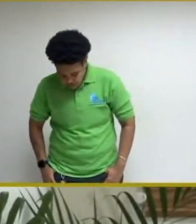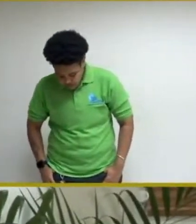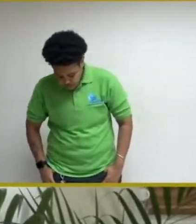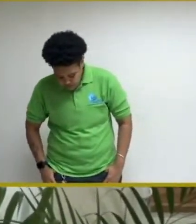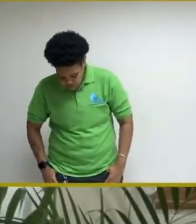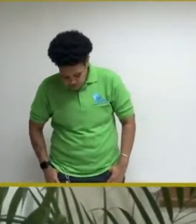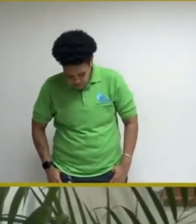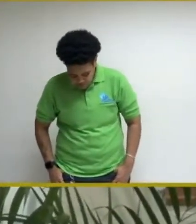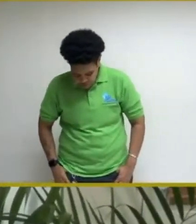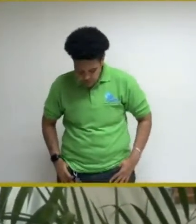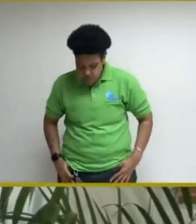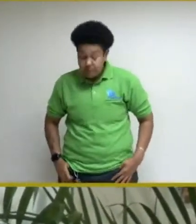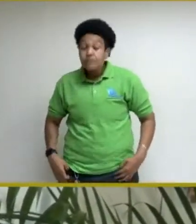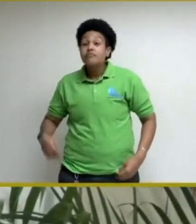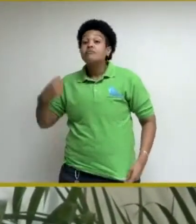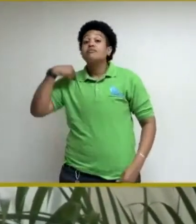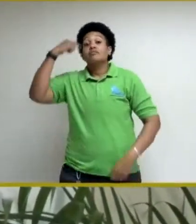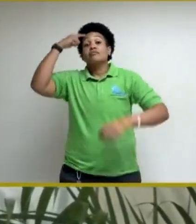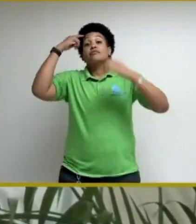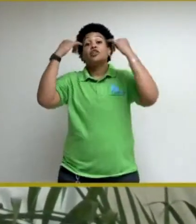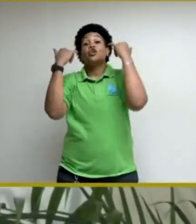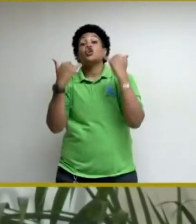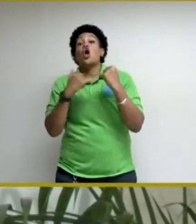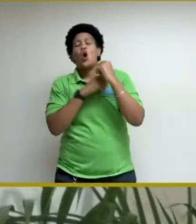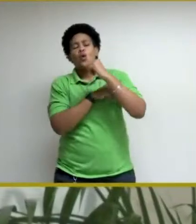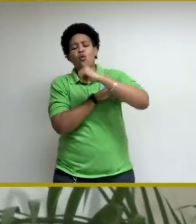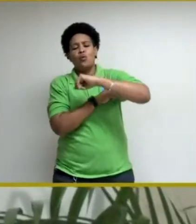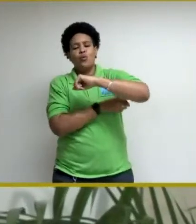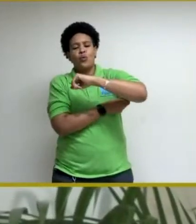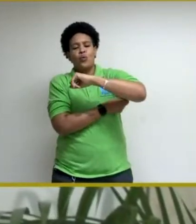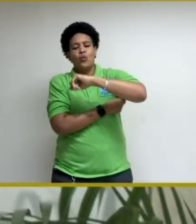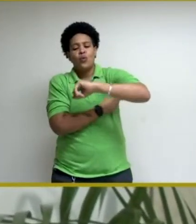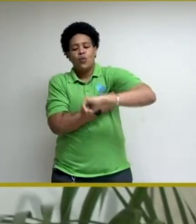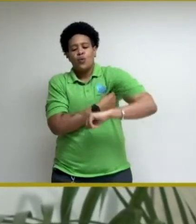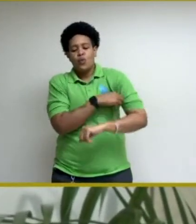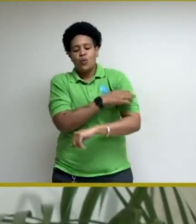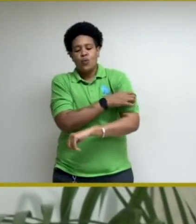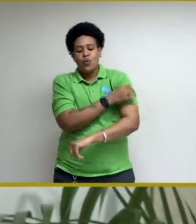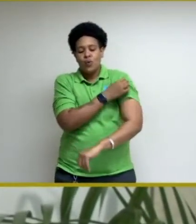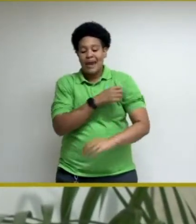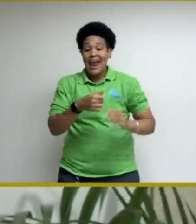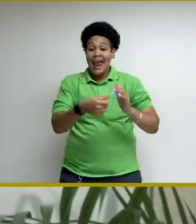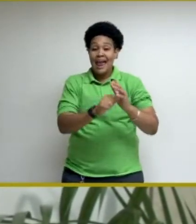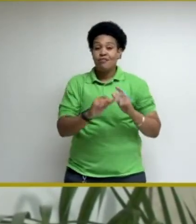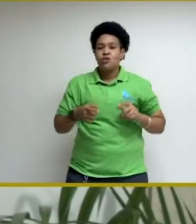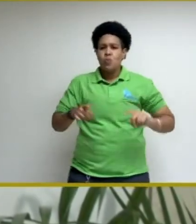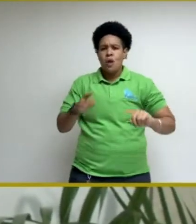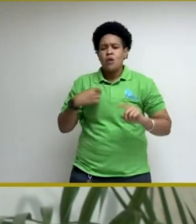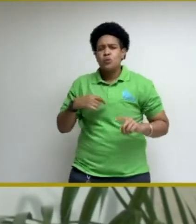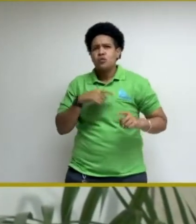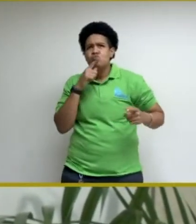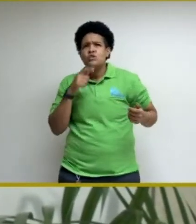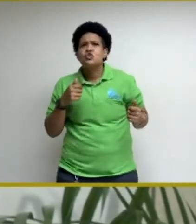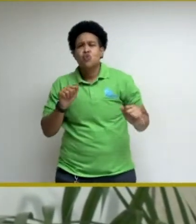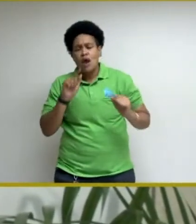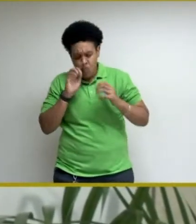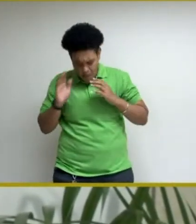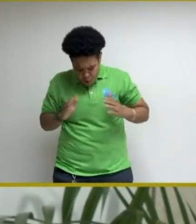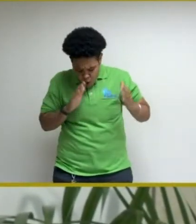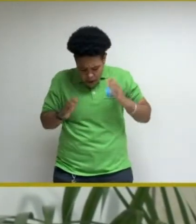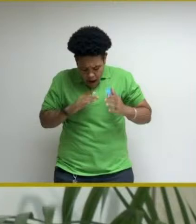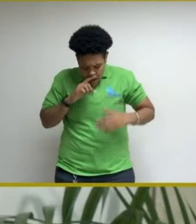I think right now the emphasis, while it is that we try to prepare,